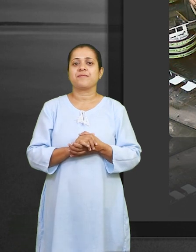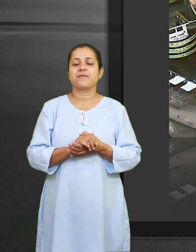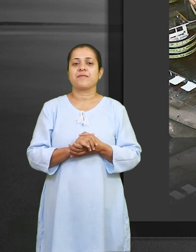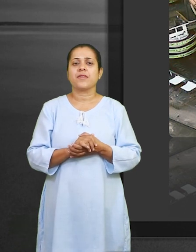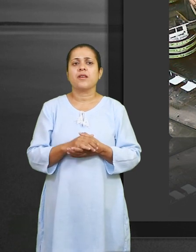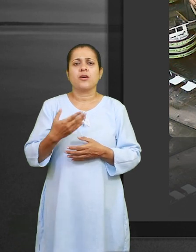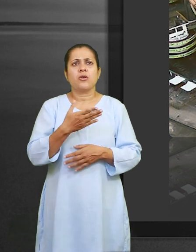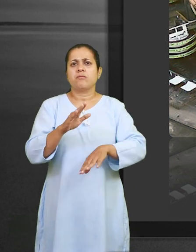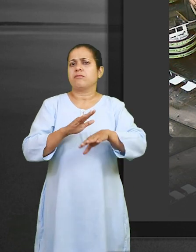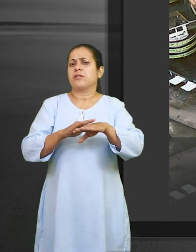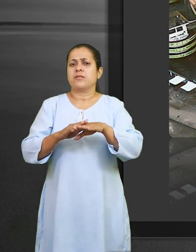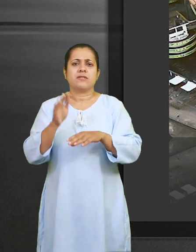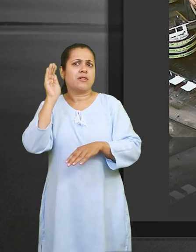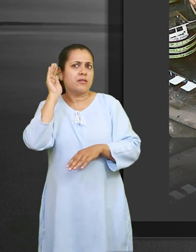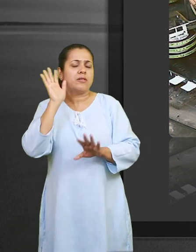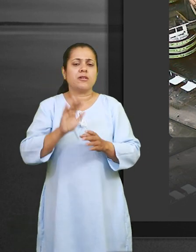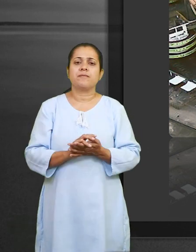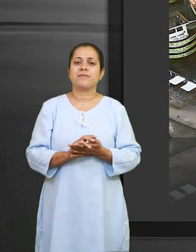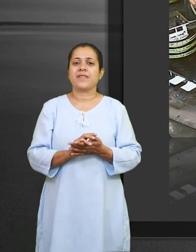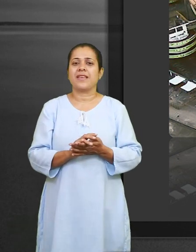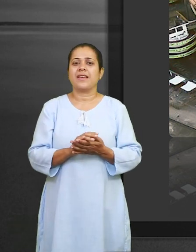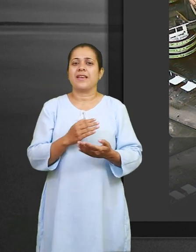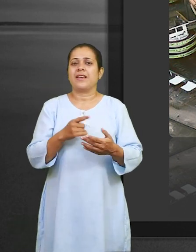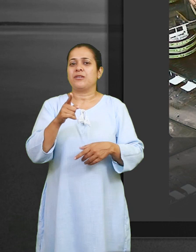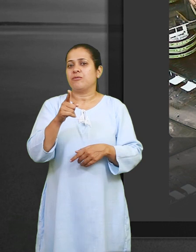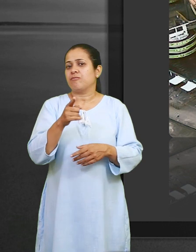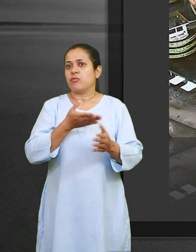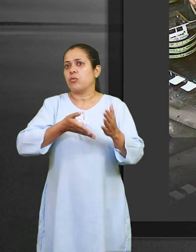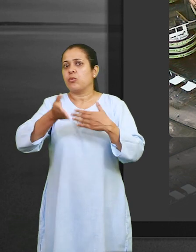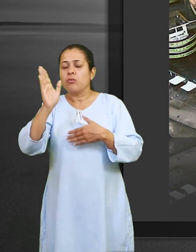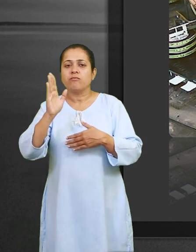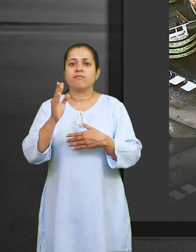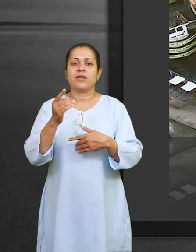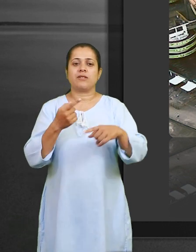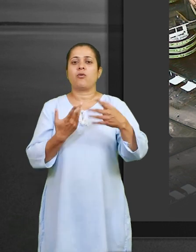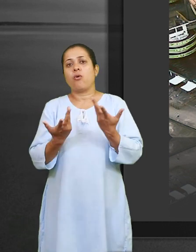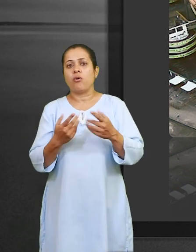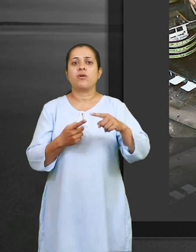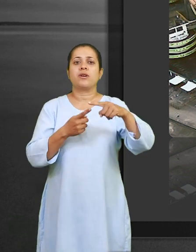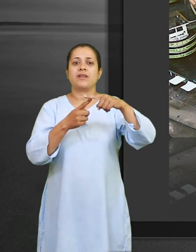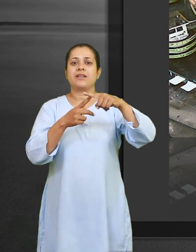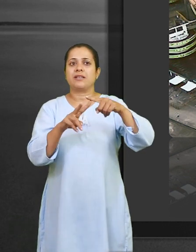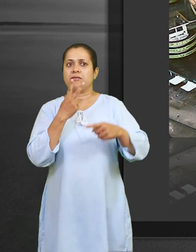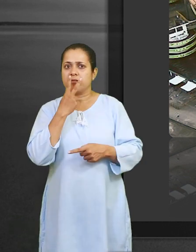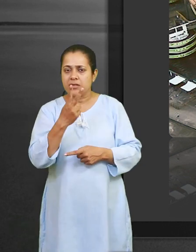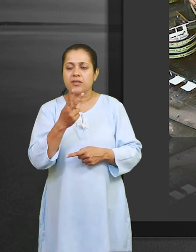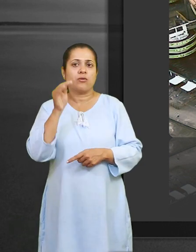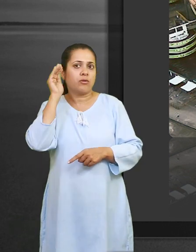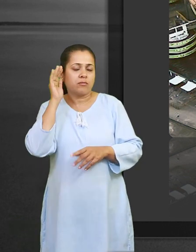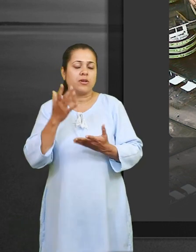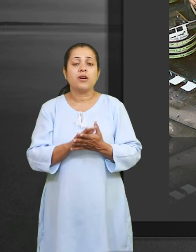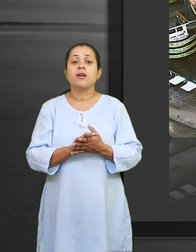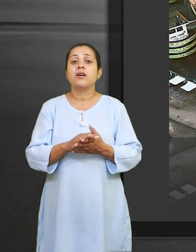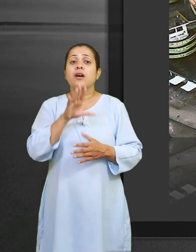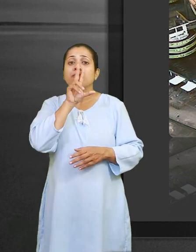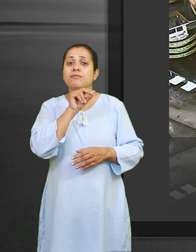You must have experienced whenever you are watching or listening to a commentary